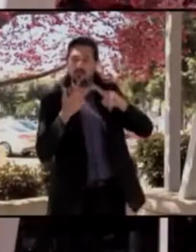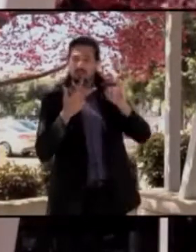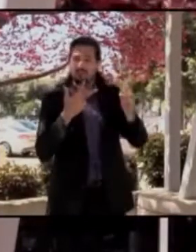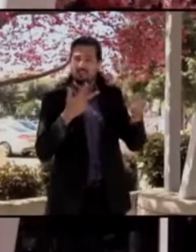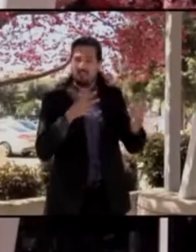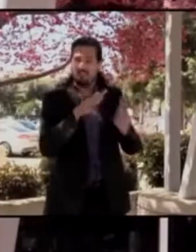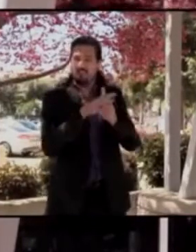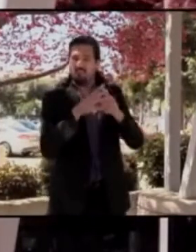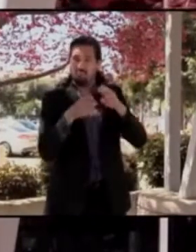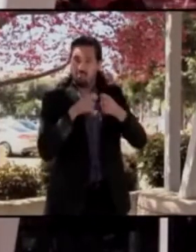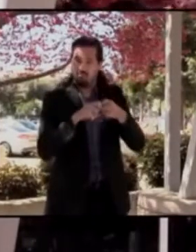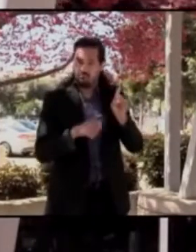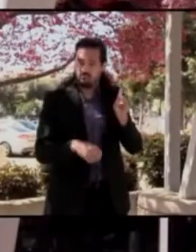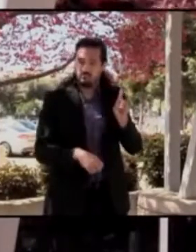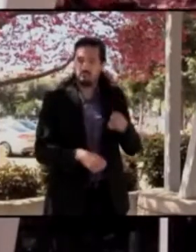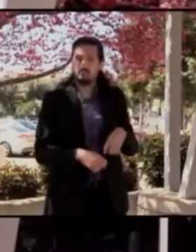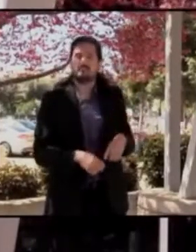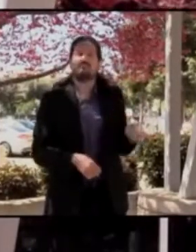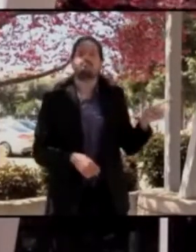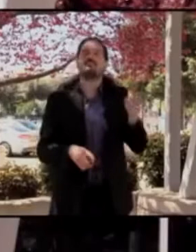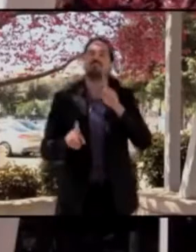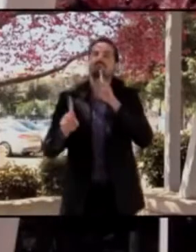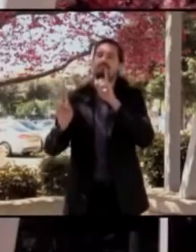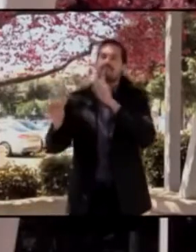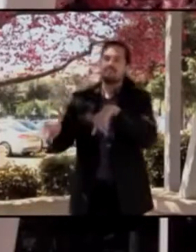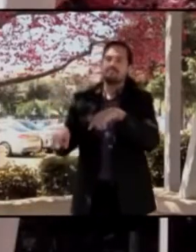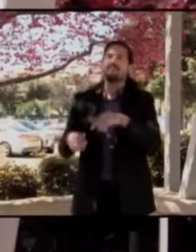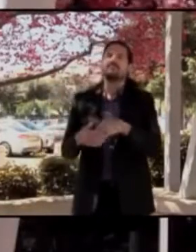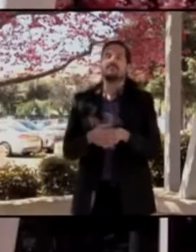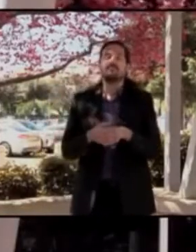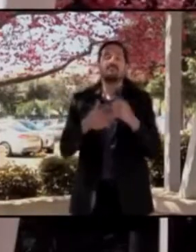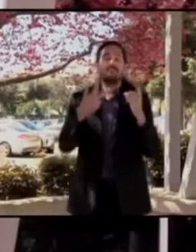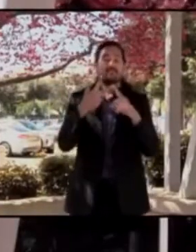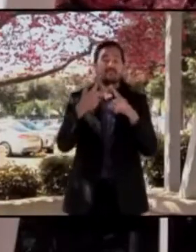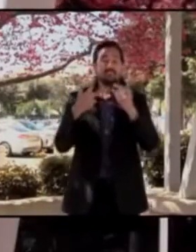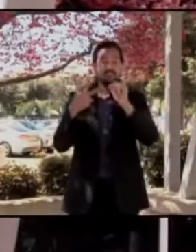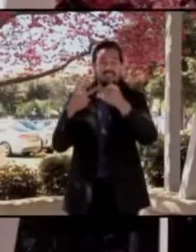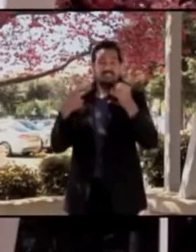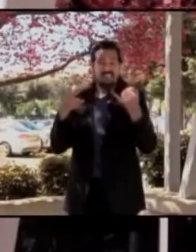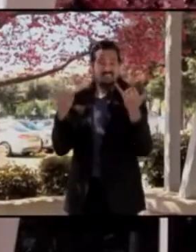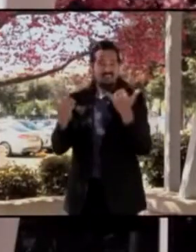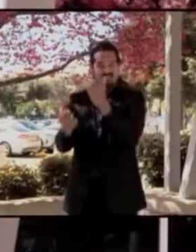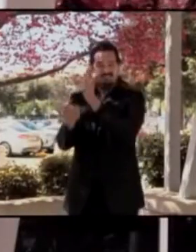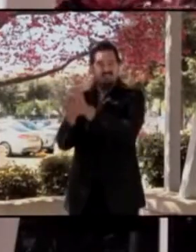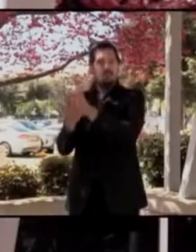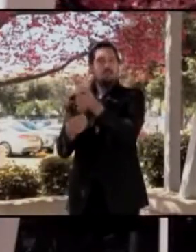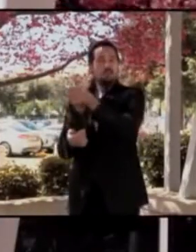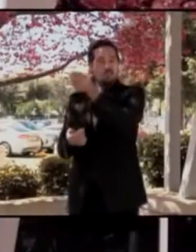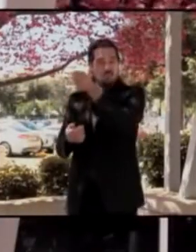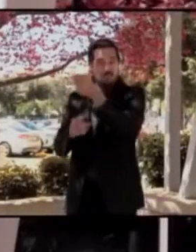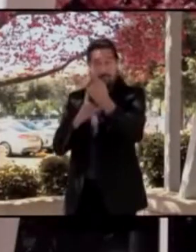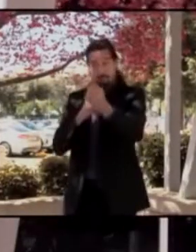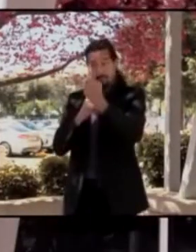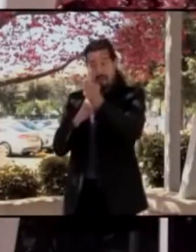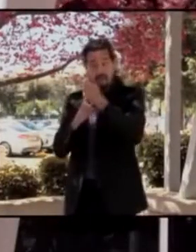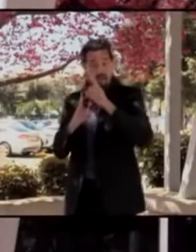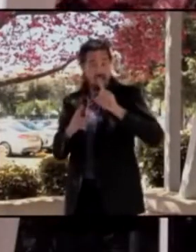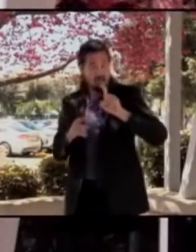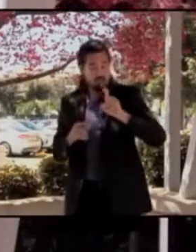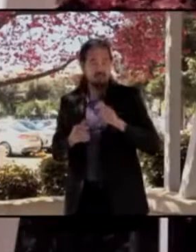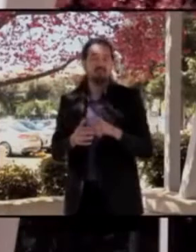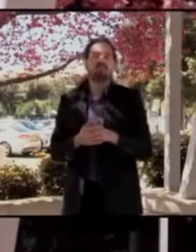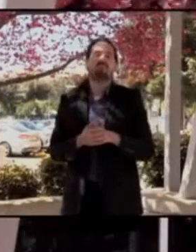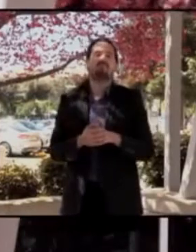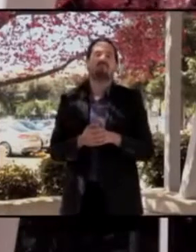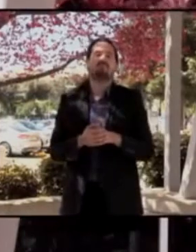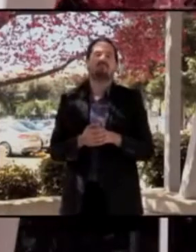the impact of the J&J pause. I wouldn't say that we've experienced any big impact.